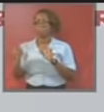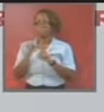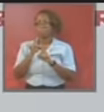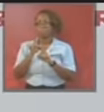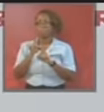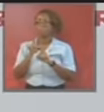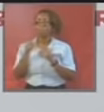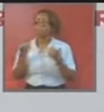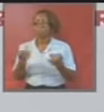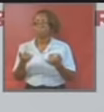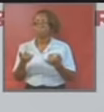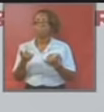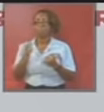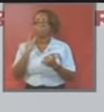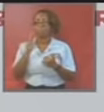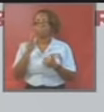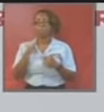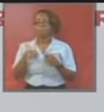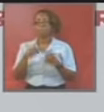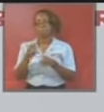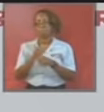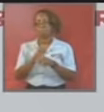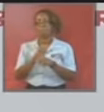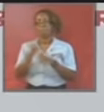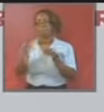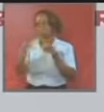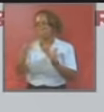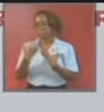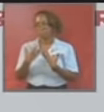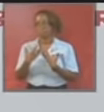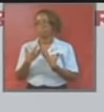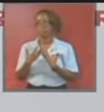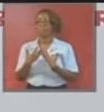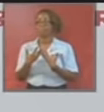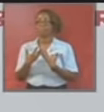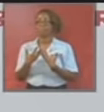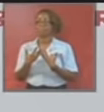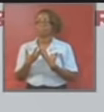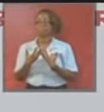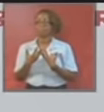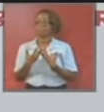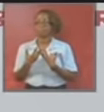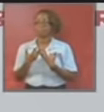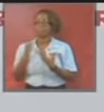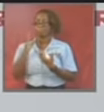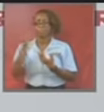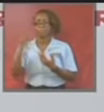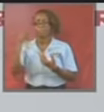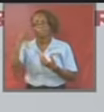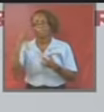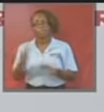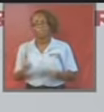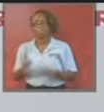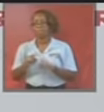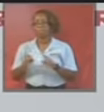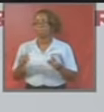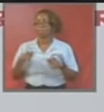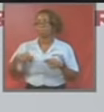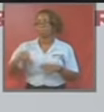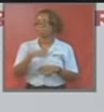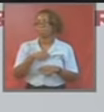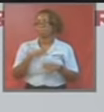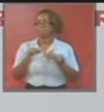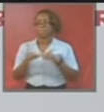So as the data comes to us, of course, our protocols remain very flexible, and we will, based on the research, we will amend them to